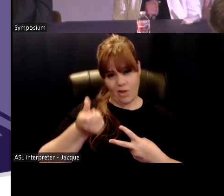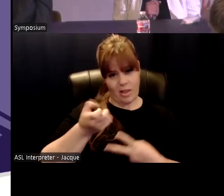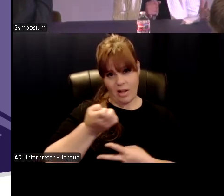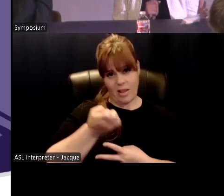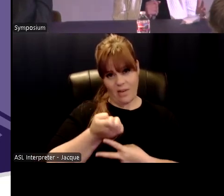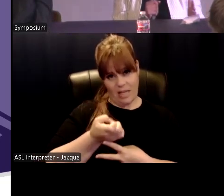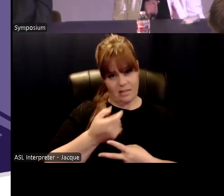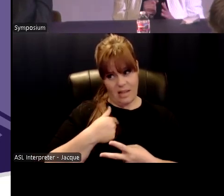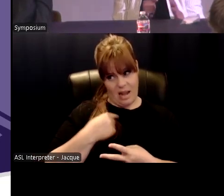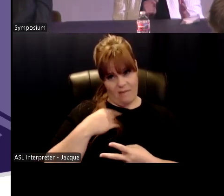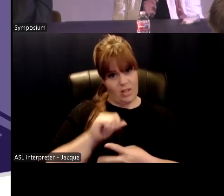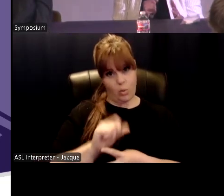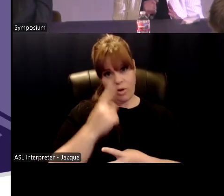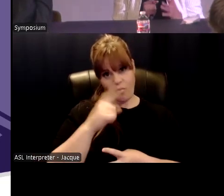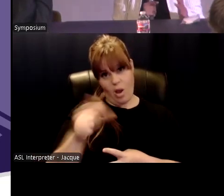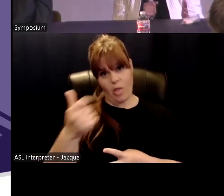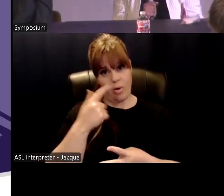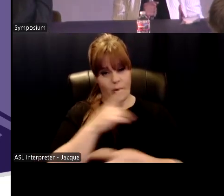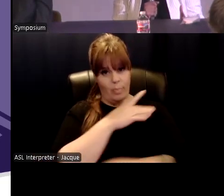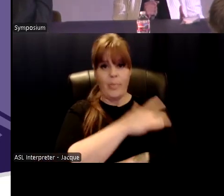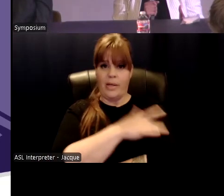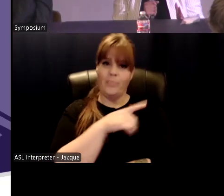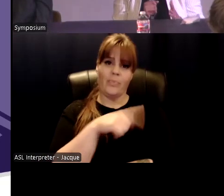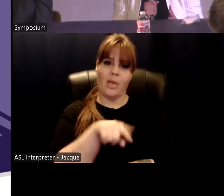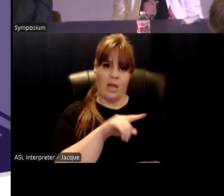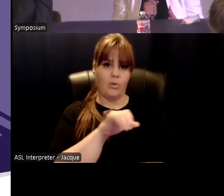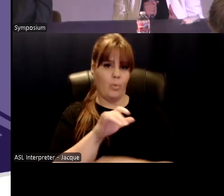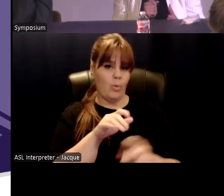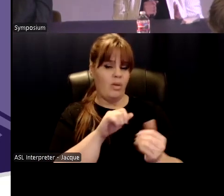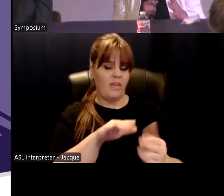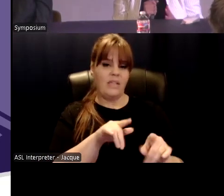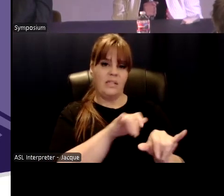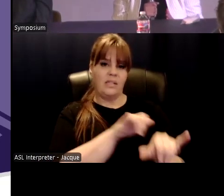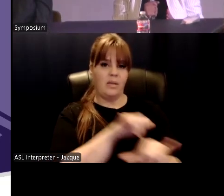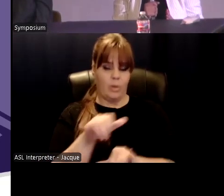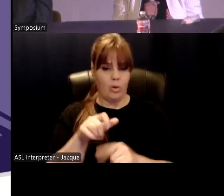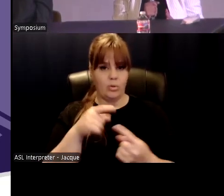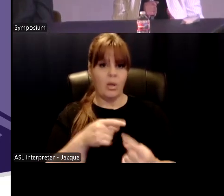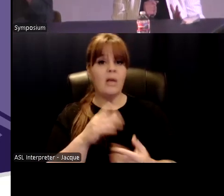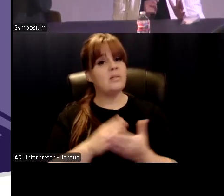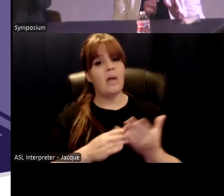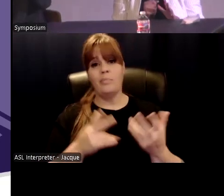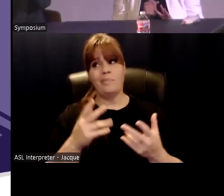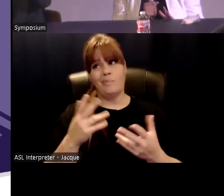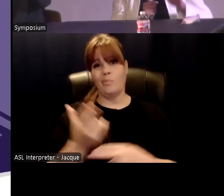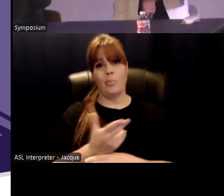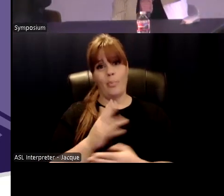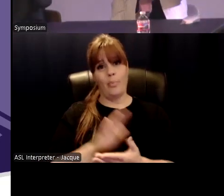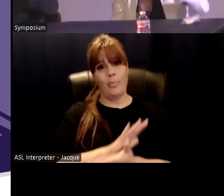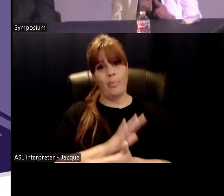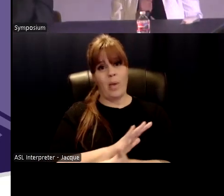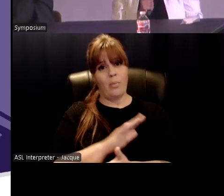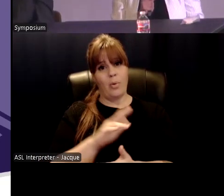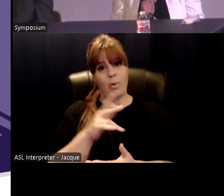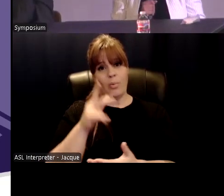for other patients. They too face similar struggles, and some have gone to paper and pencil, particularly sticky